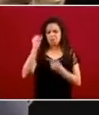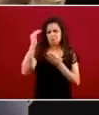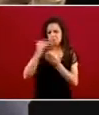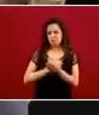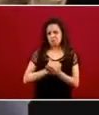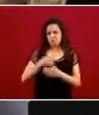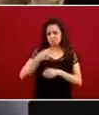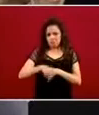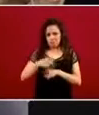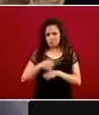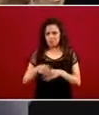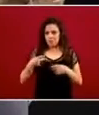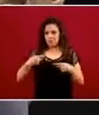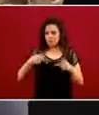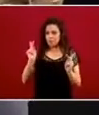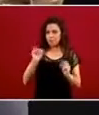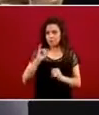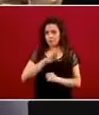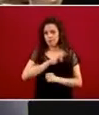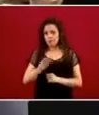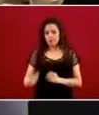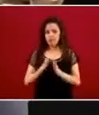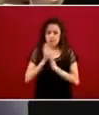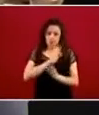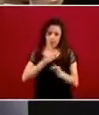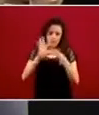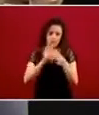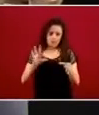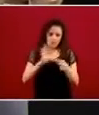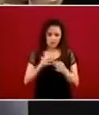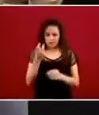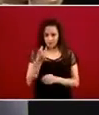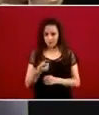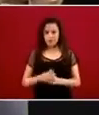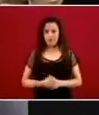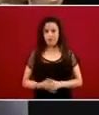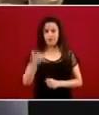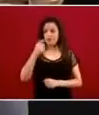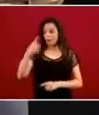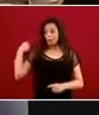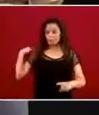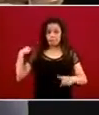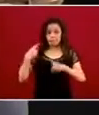been saying that young people don't really have severe symptoms,